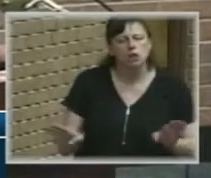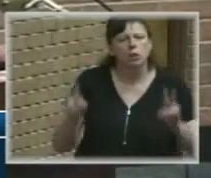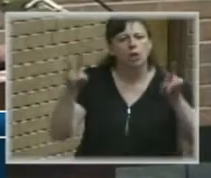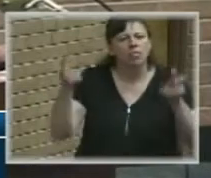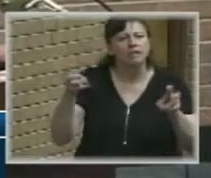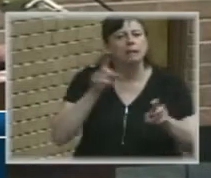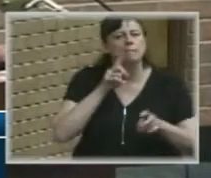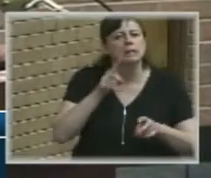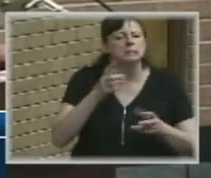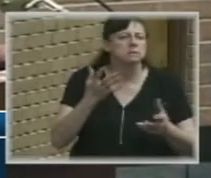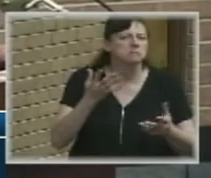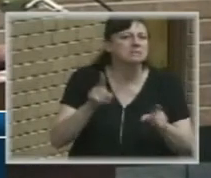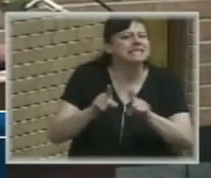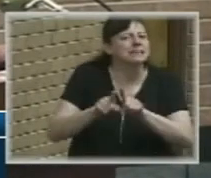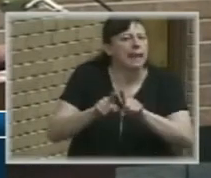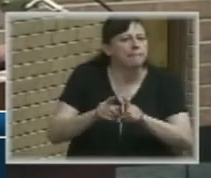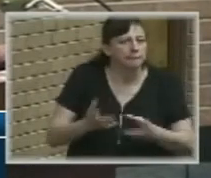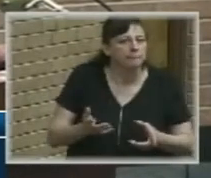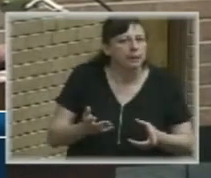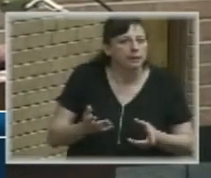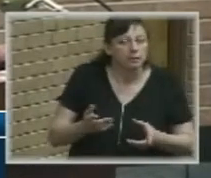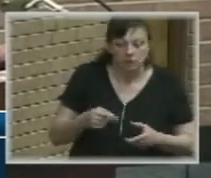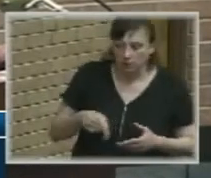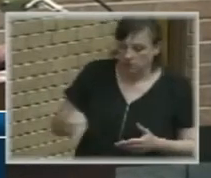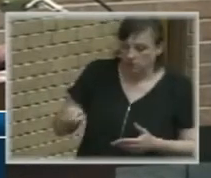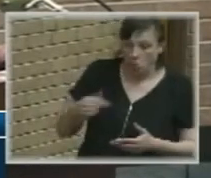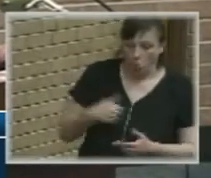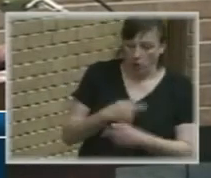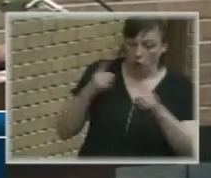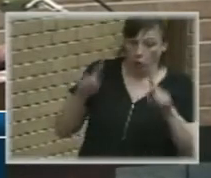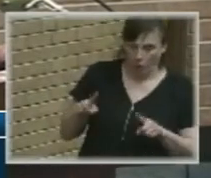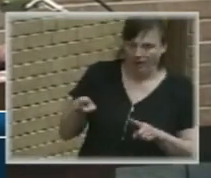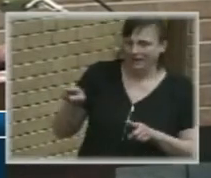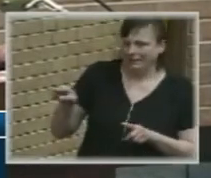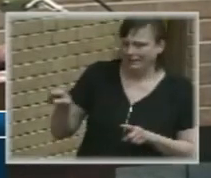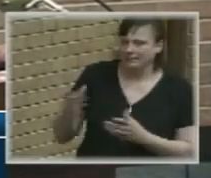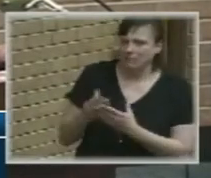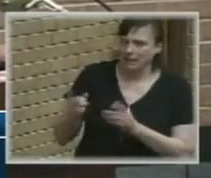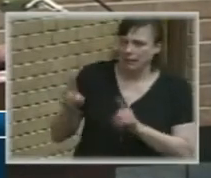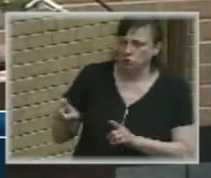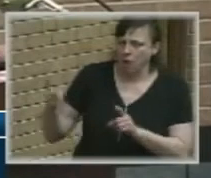pretty much that they were on board, that there needs more to be done